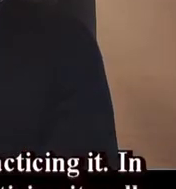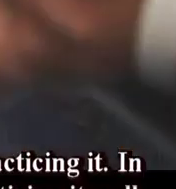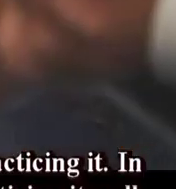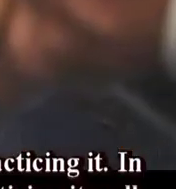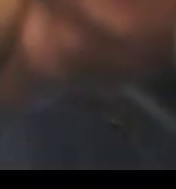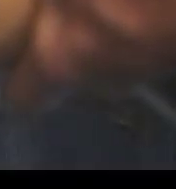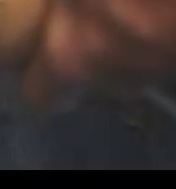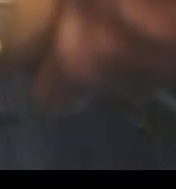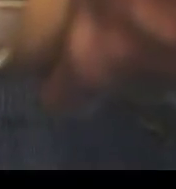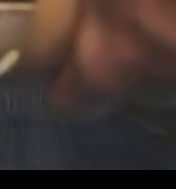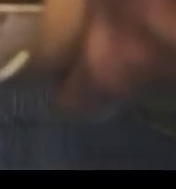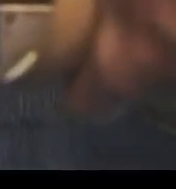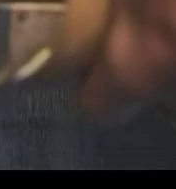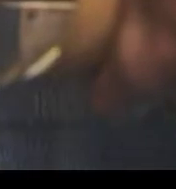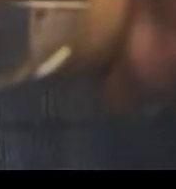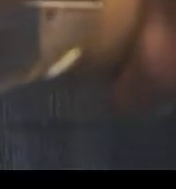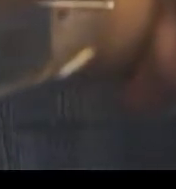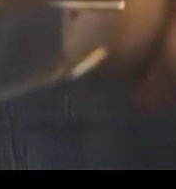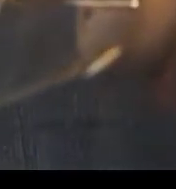well.